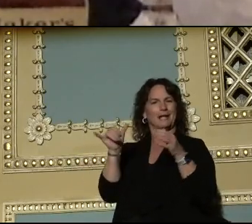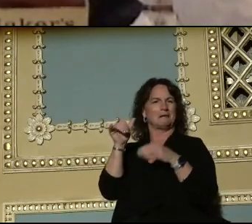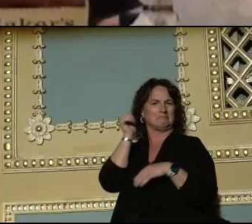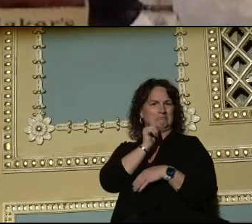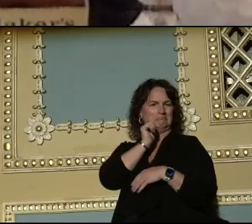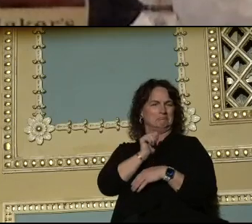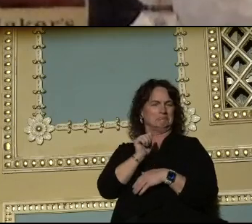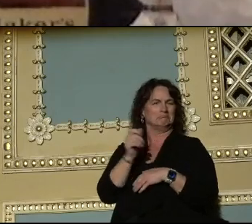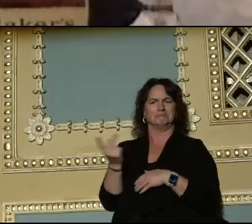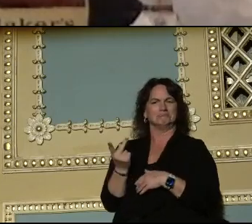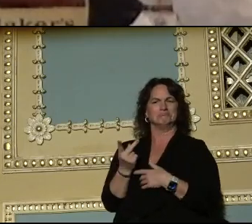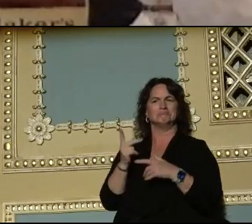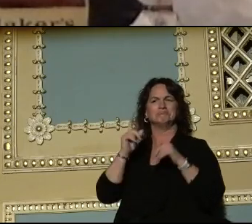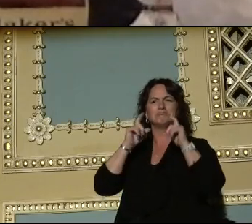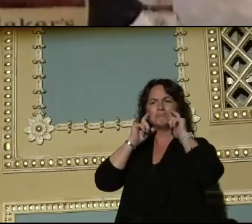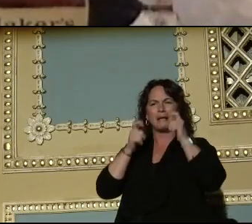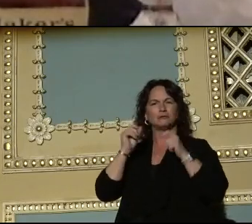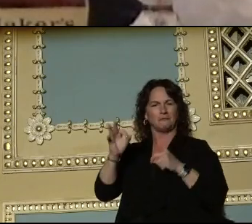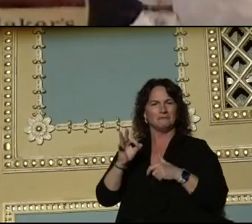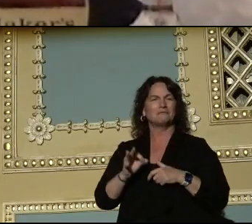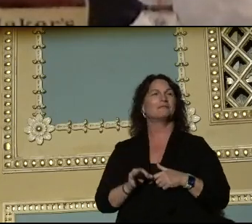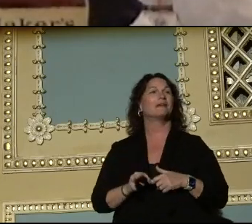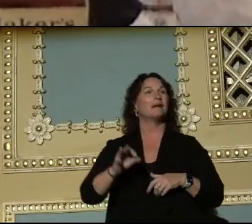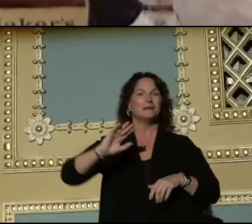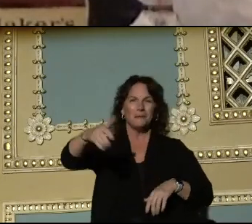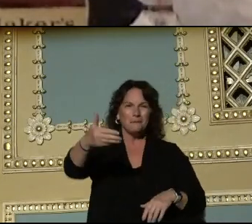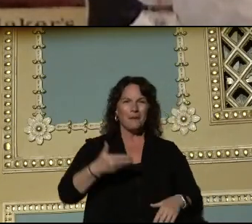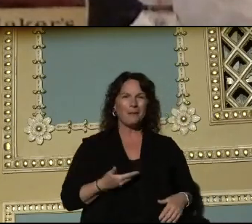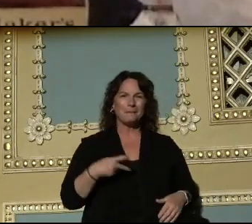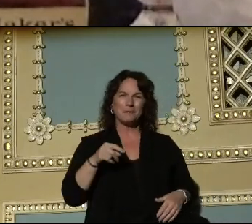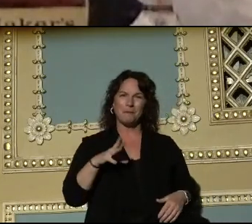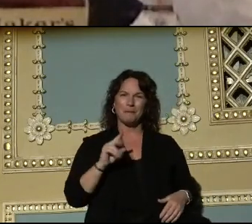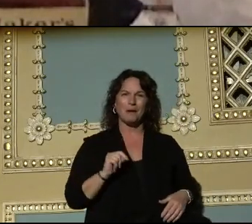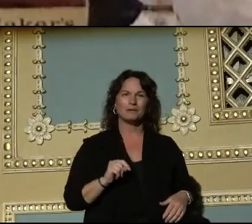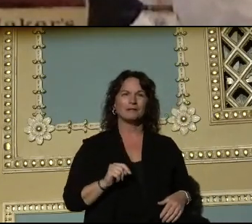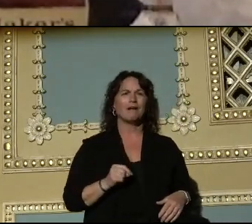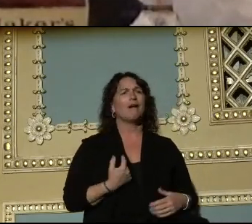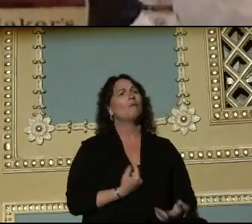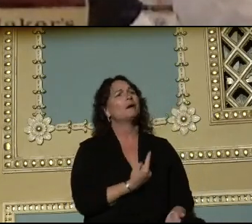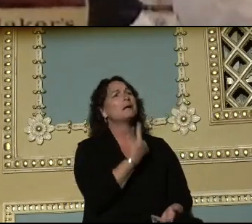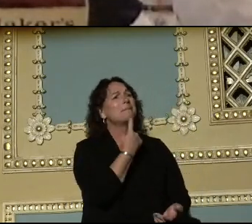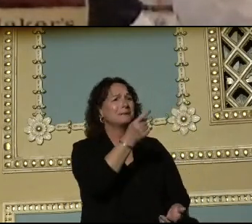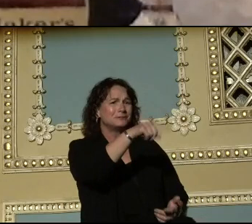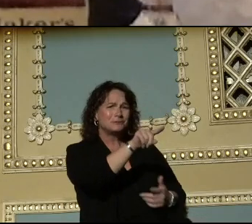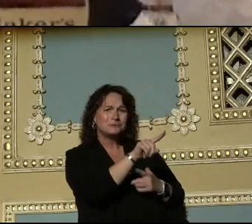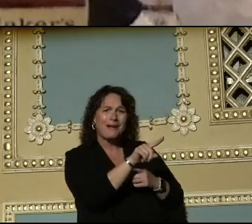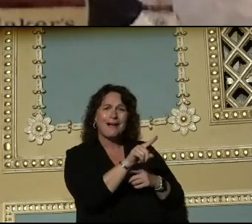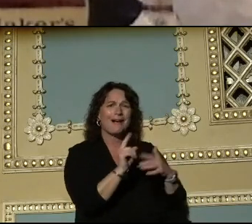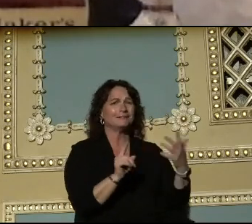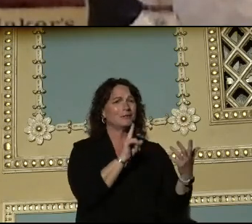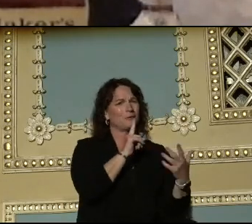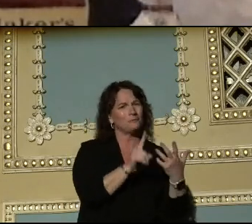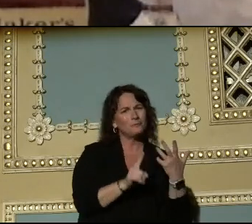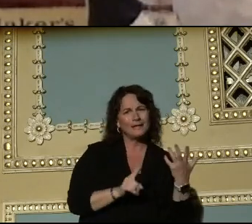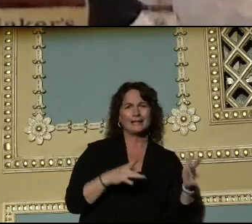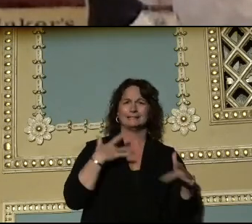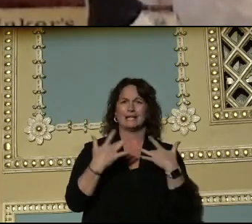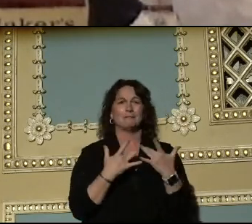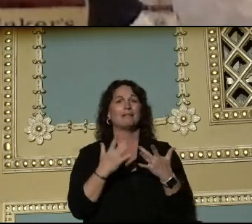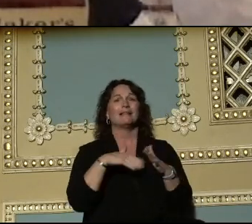today. So welcome to the Paramount. We've missed you guys, and we're really looking forward to the next time we can all be